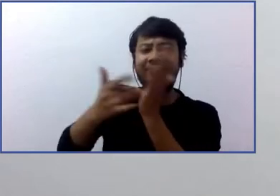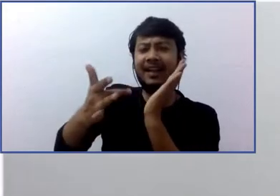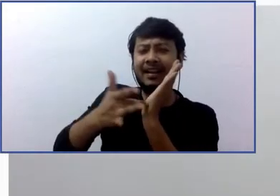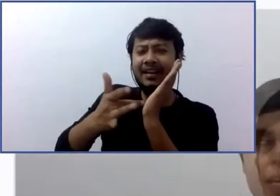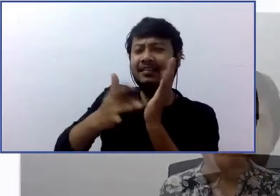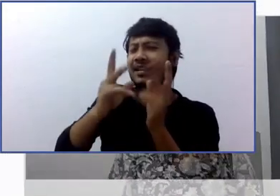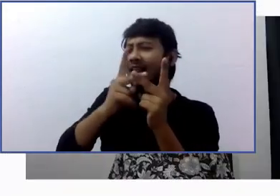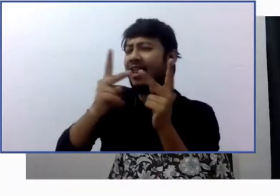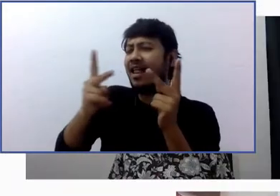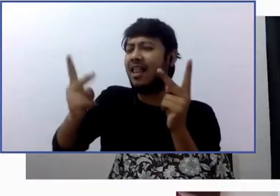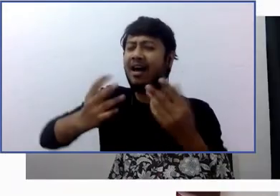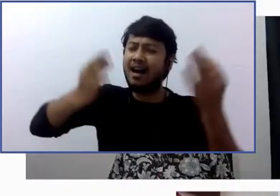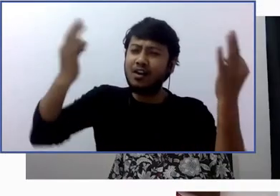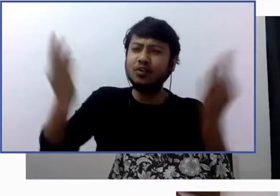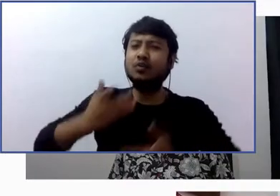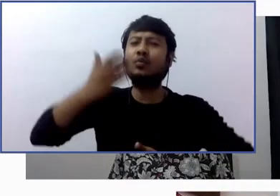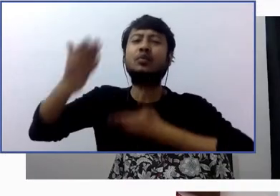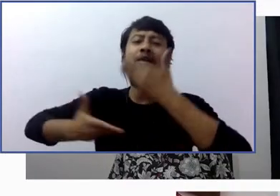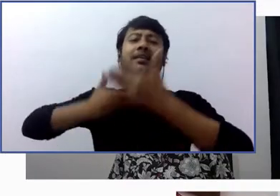forms.